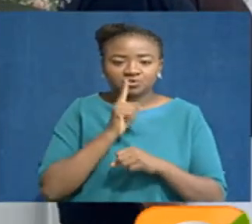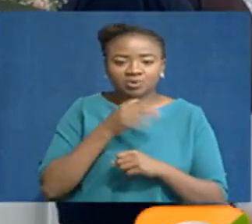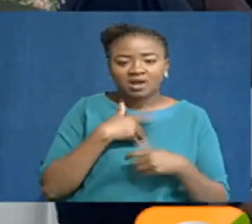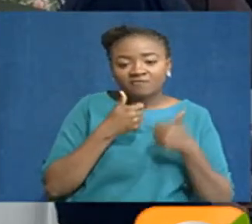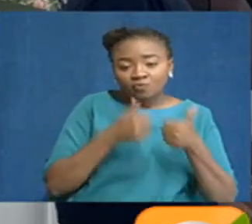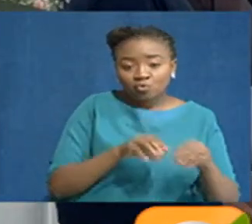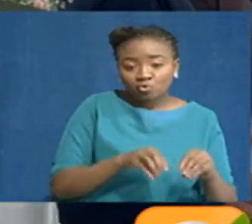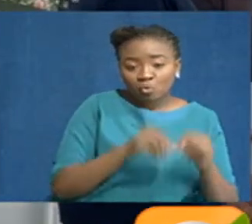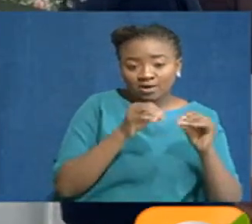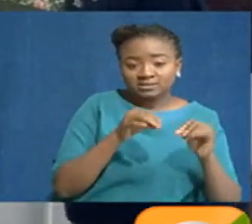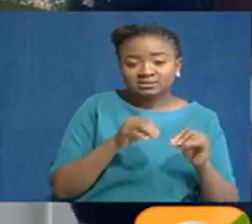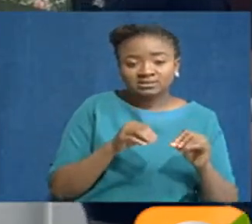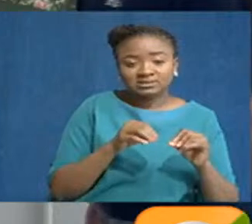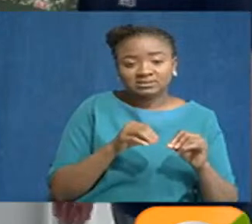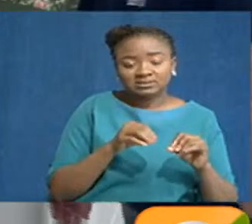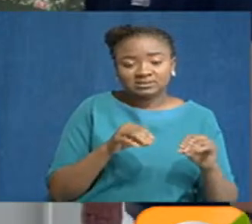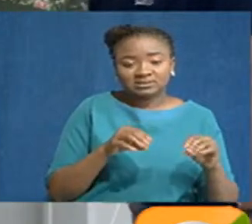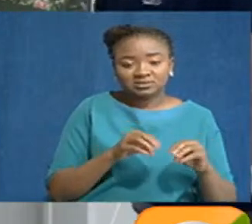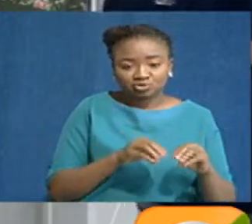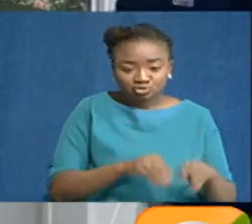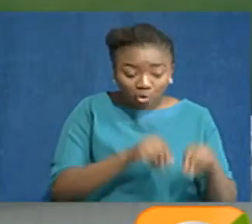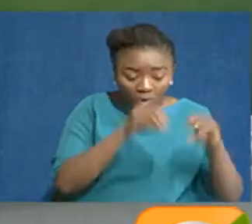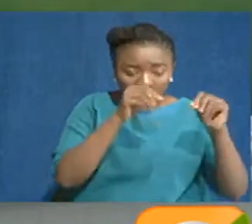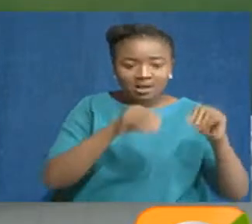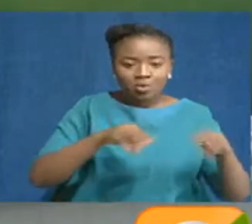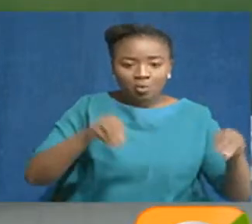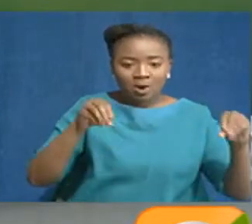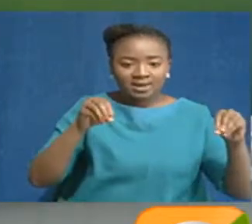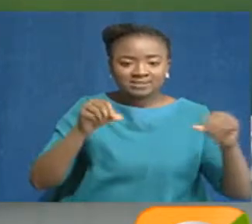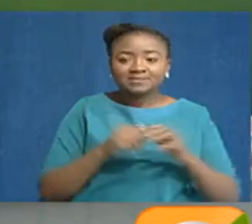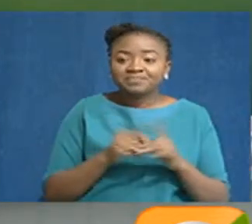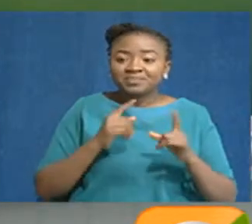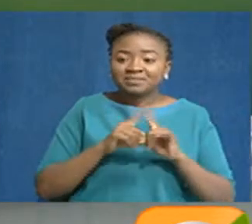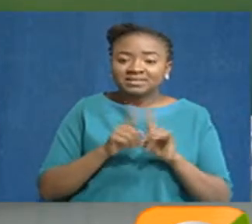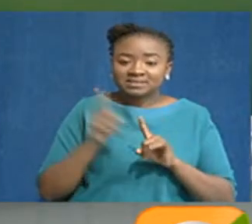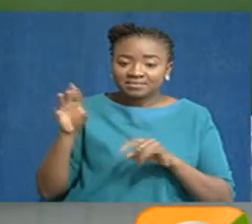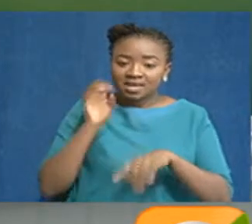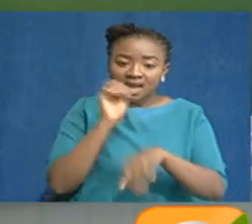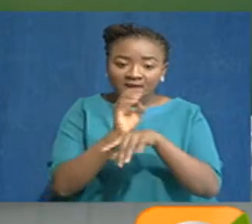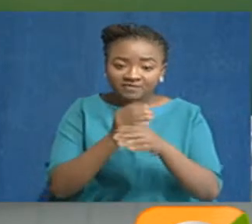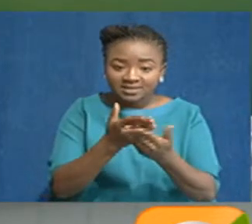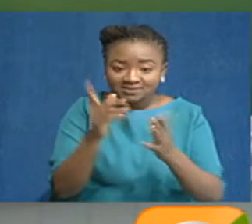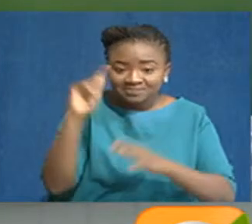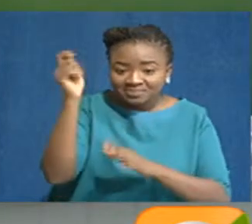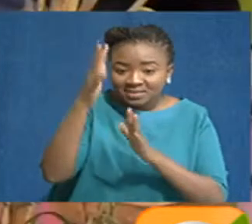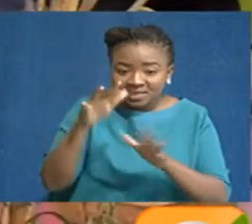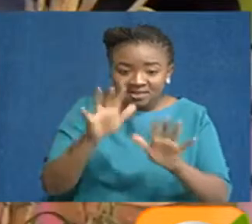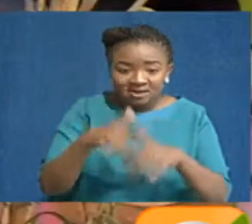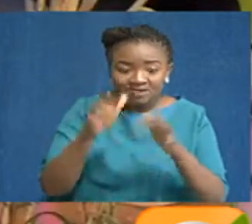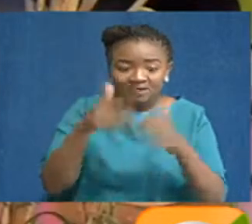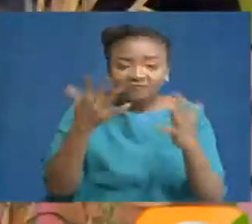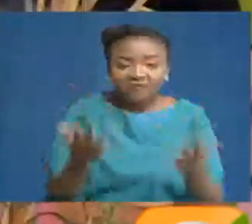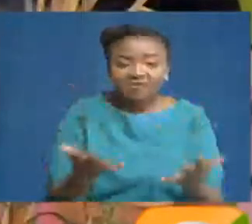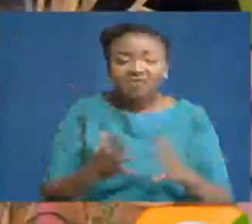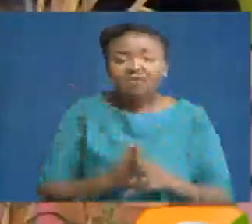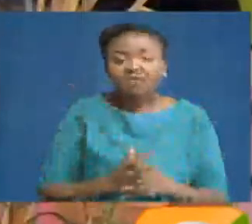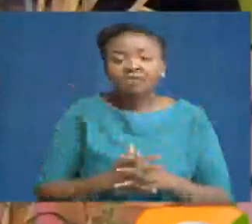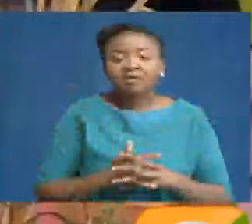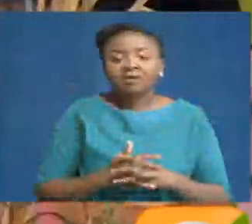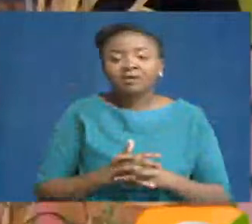Despite the advancements witnessed in the Dutch horticulture, Hans has a word of advice to Kenyan farmers. My message to